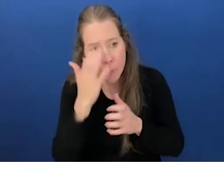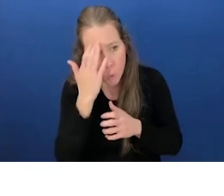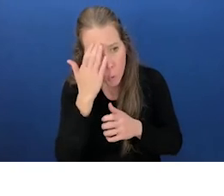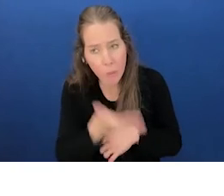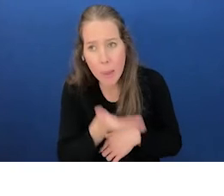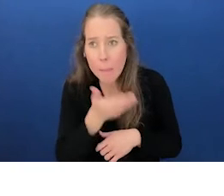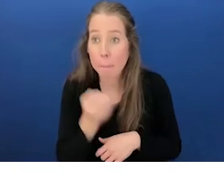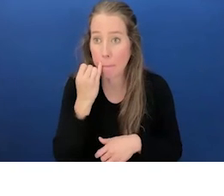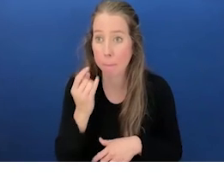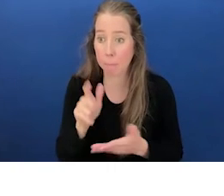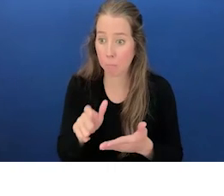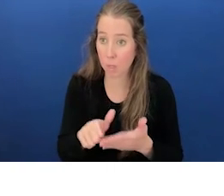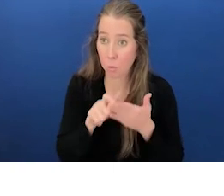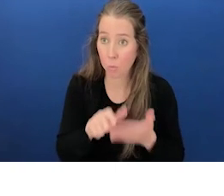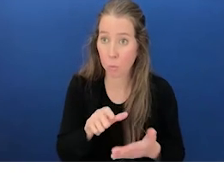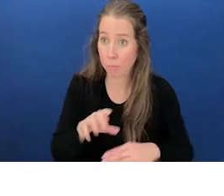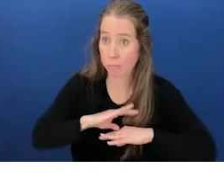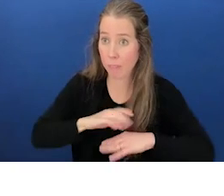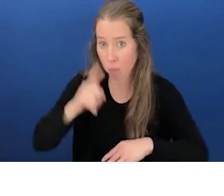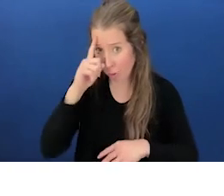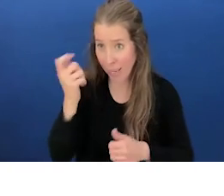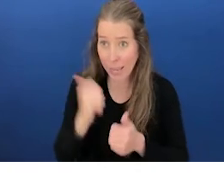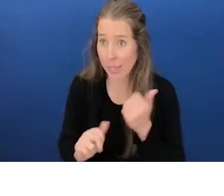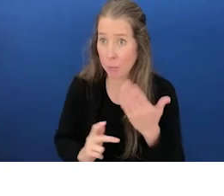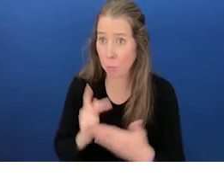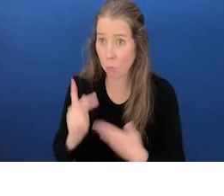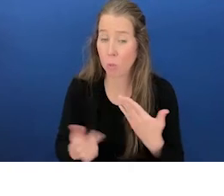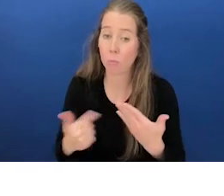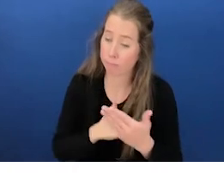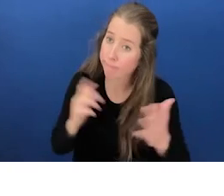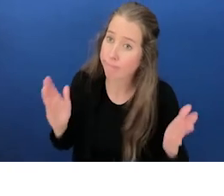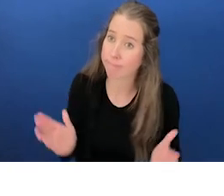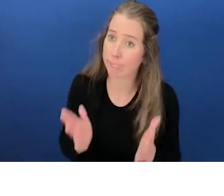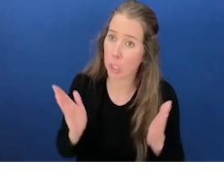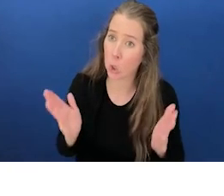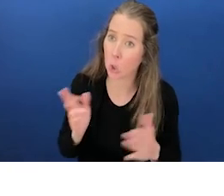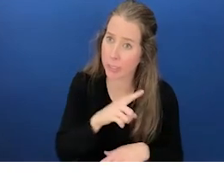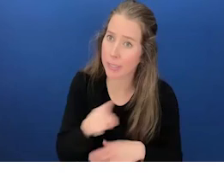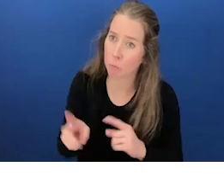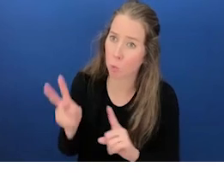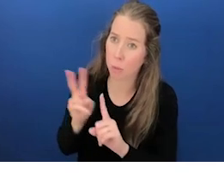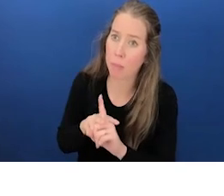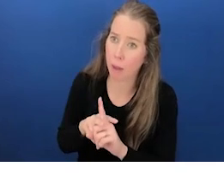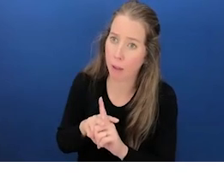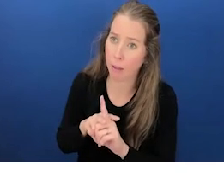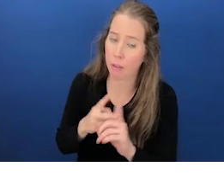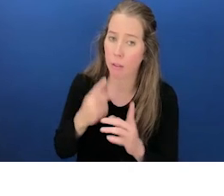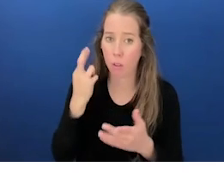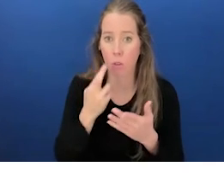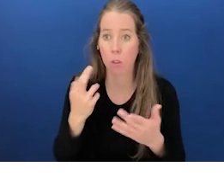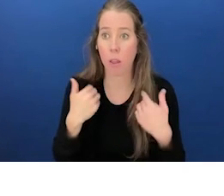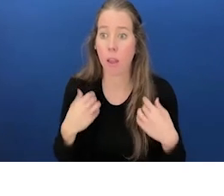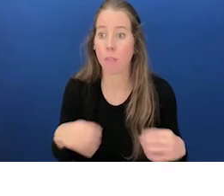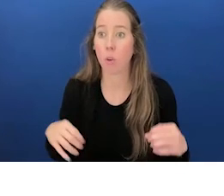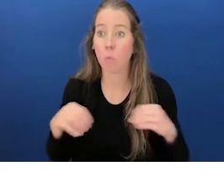are eligible for any programs on campus, we push them to encourage them to apply, because that's when they're going to have the